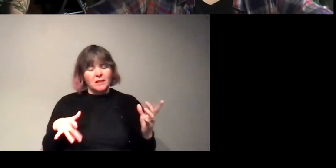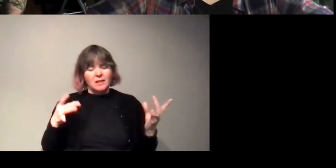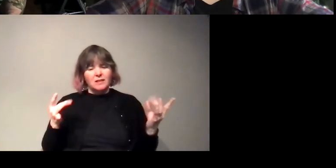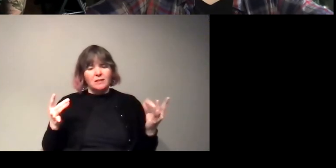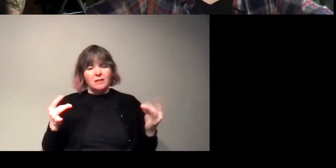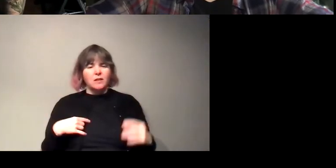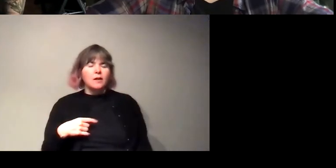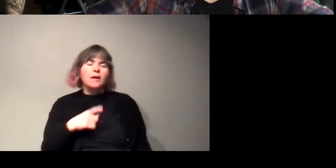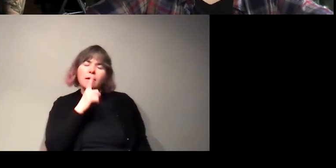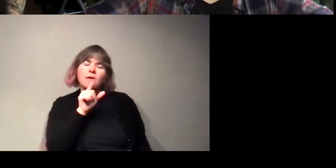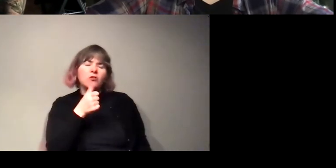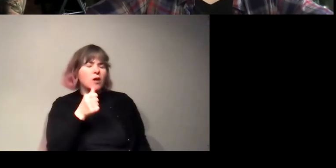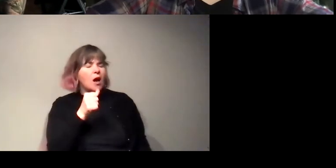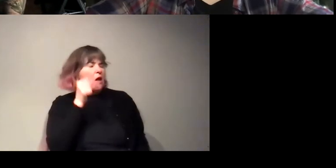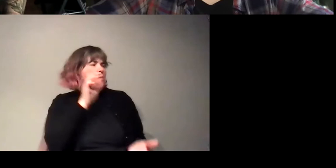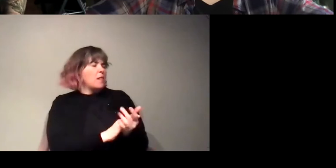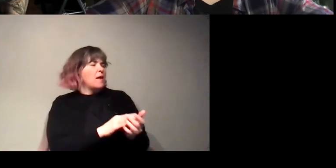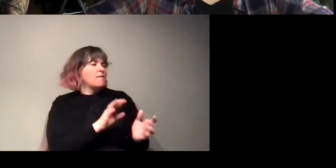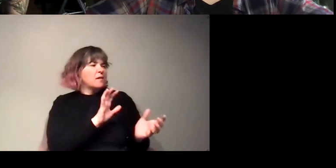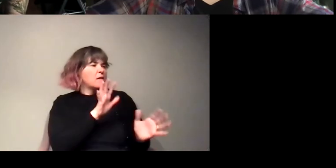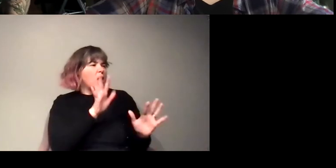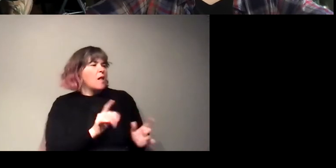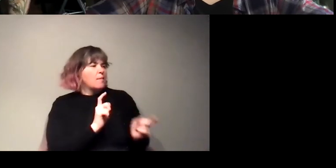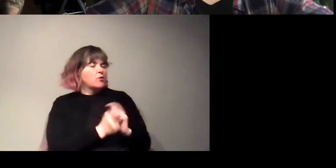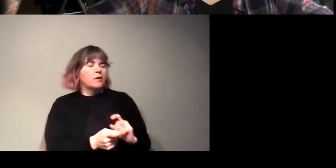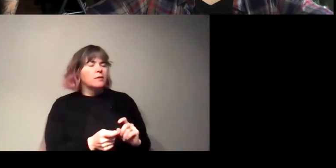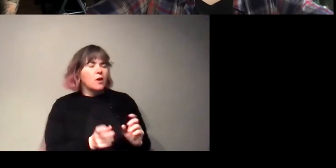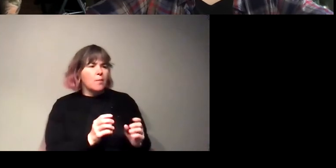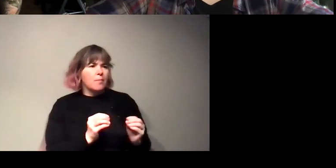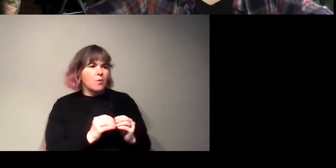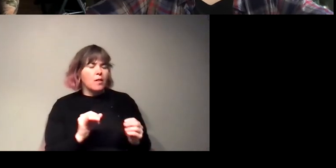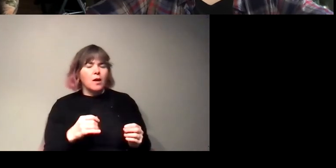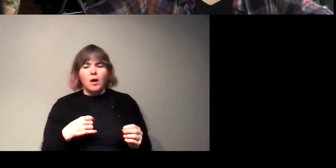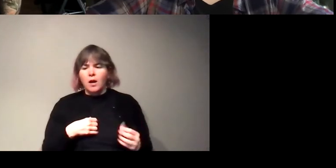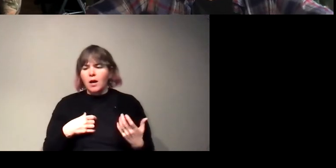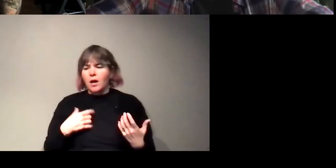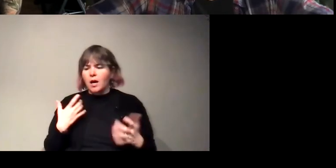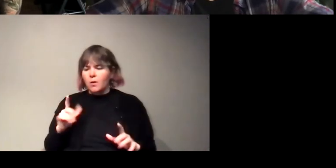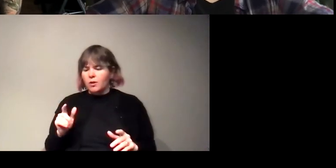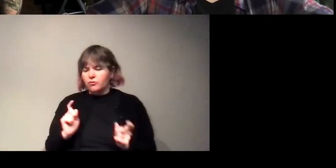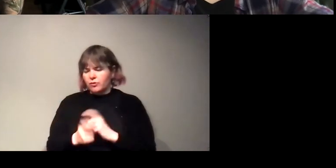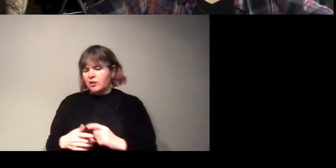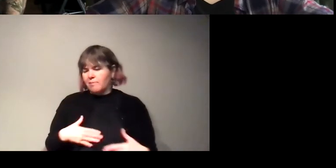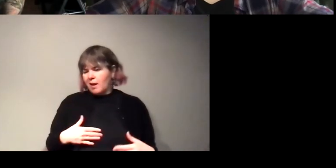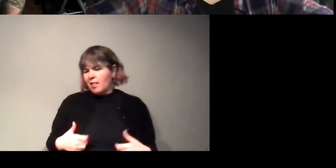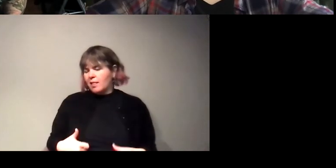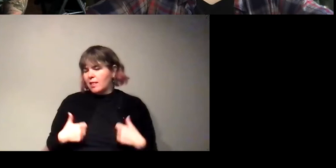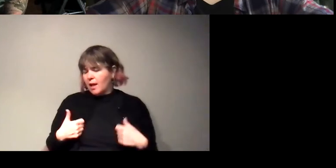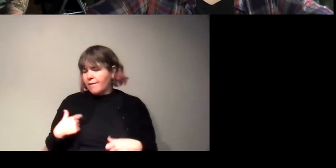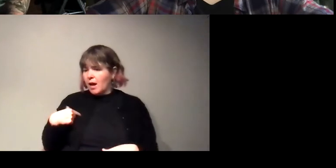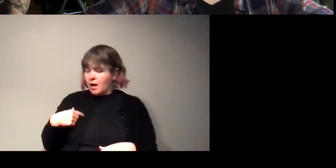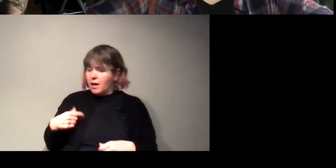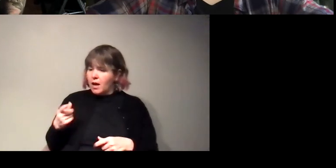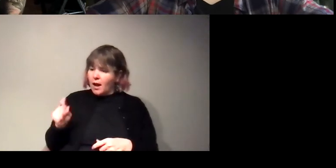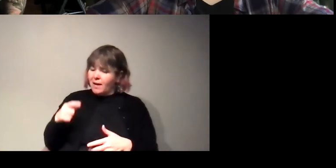in climate change, but more like, oh, well, I don't want to change my life. And what do you mean I need to do